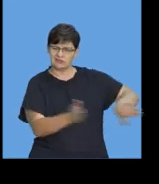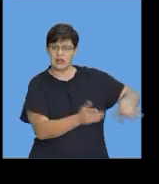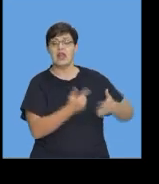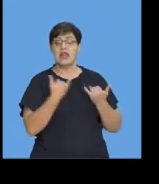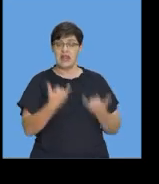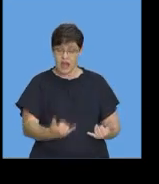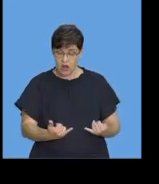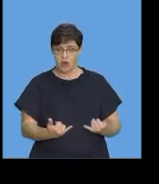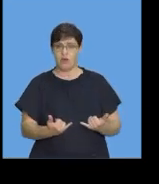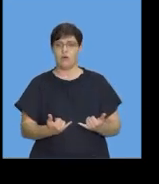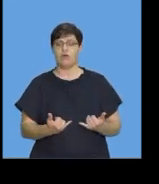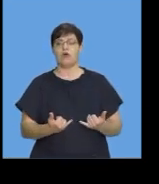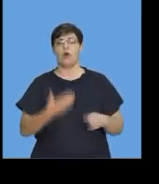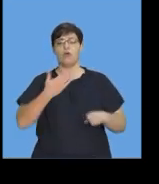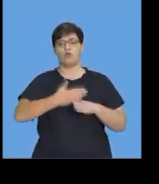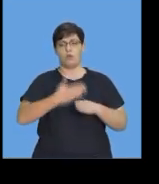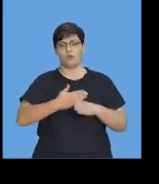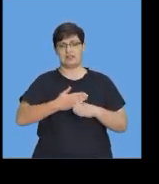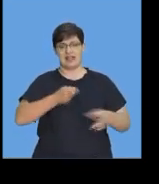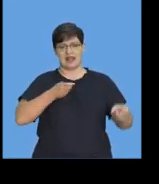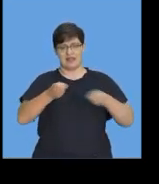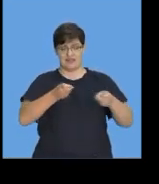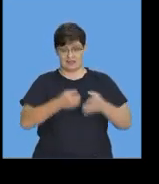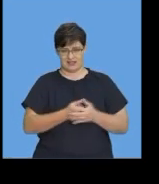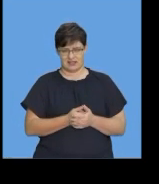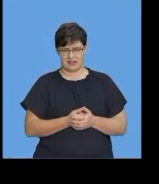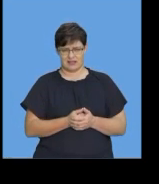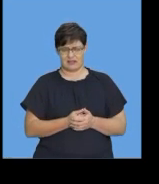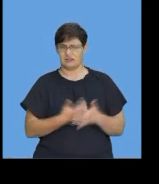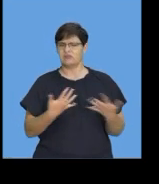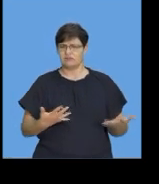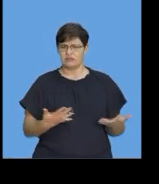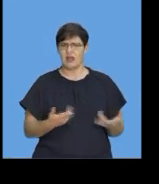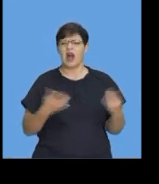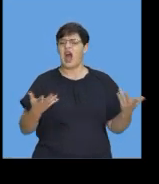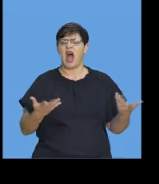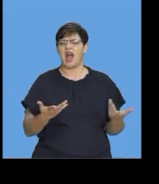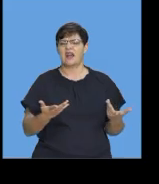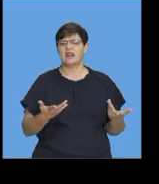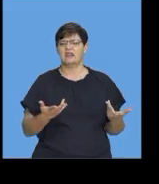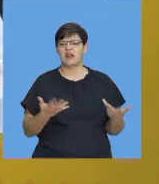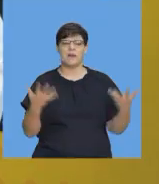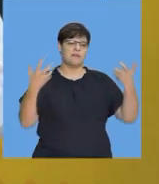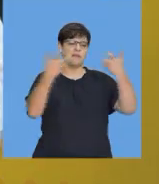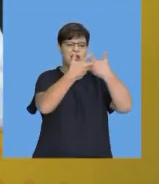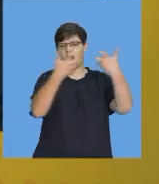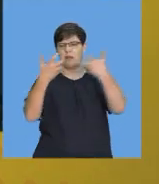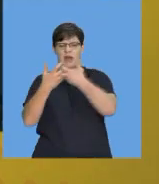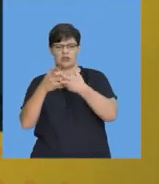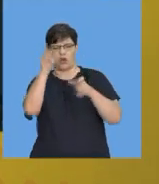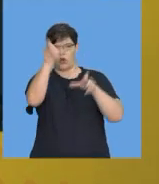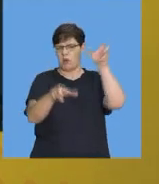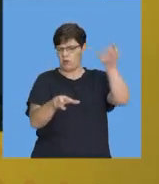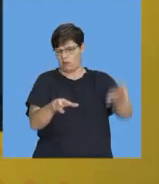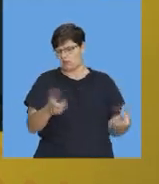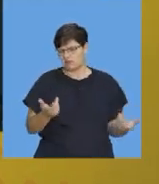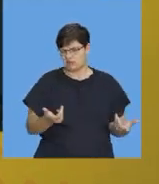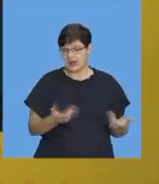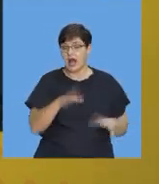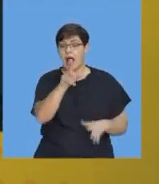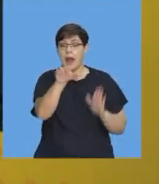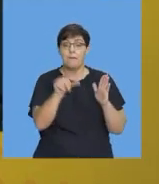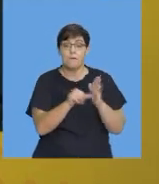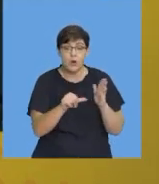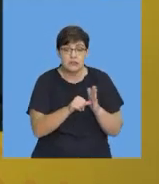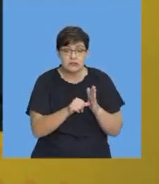governance. And I thought for corporate governance, I'll just give you maybe an appetizer, a matching column. But remember,